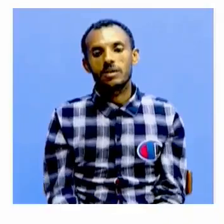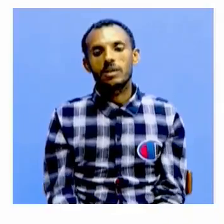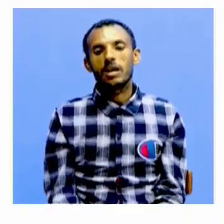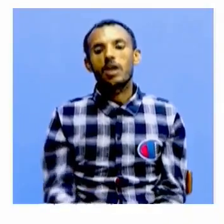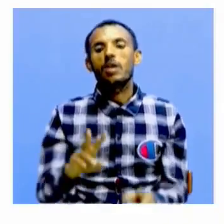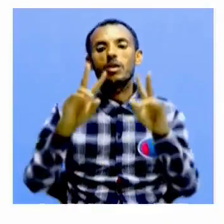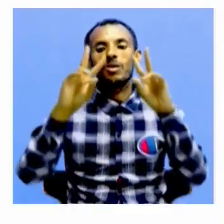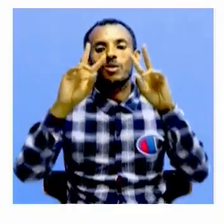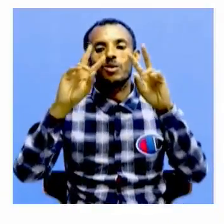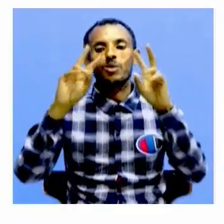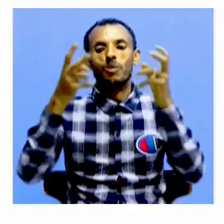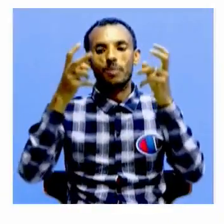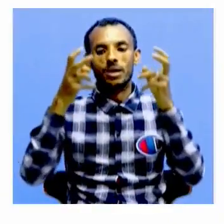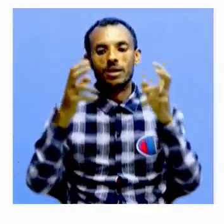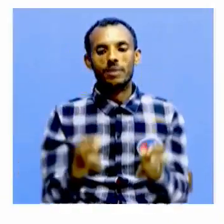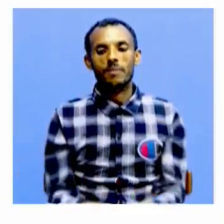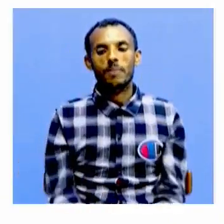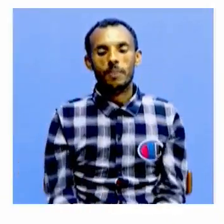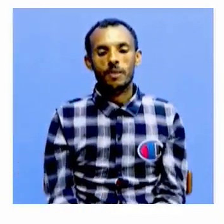topic.